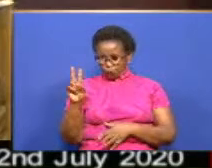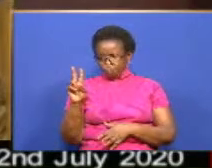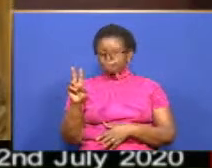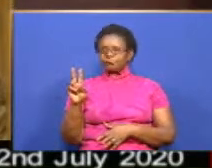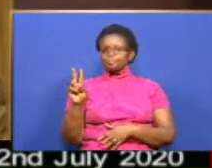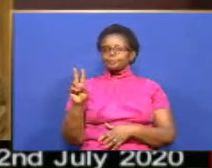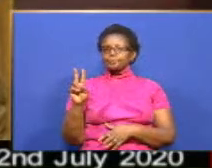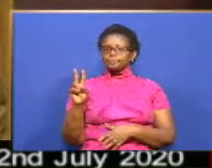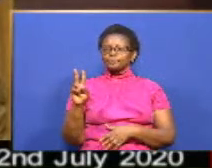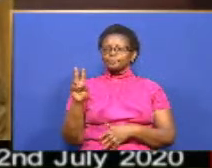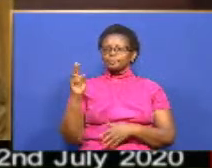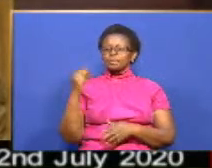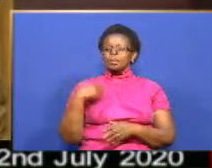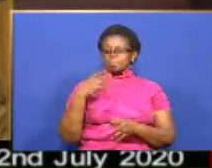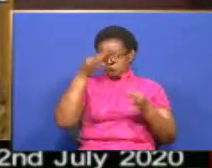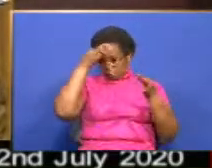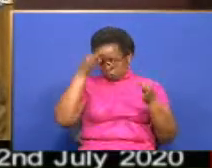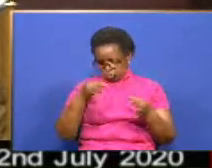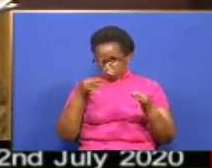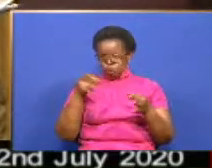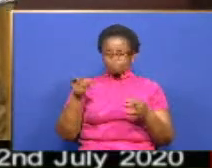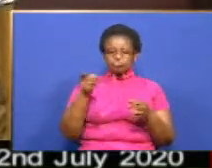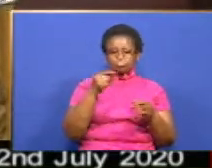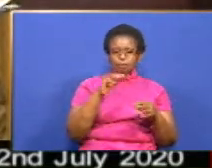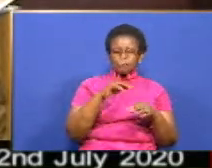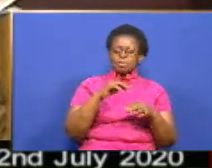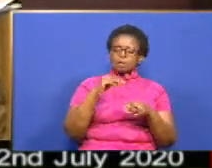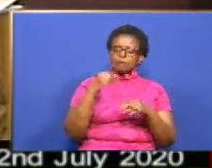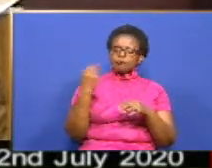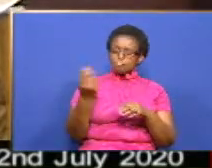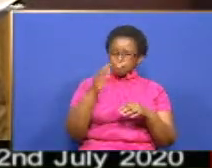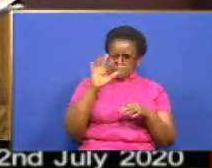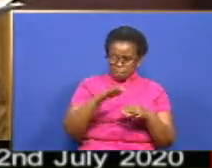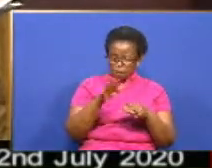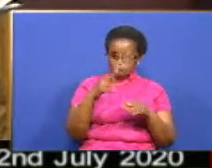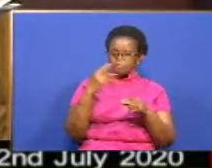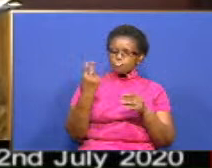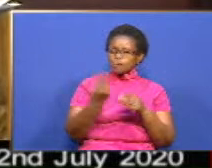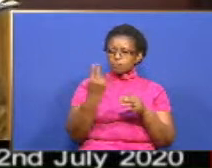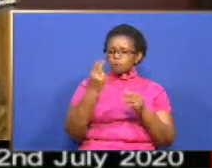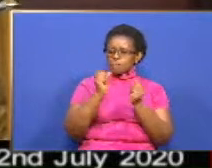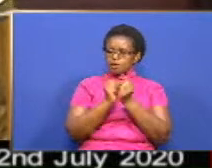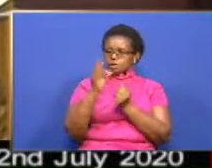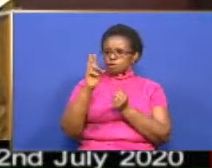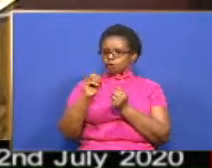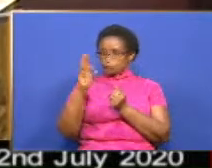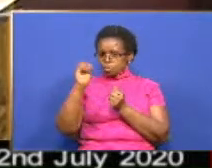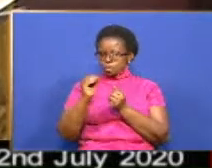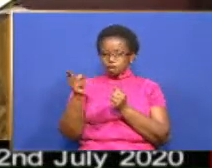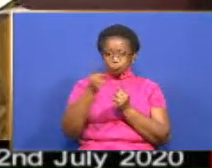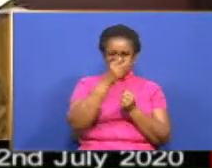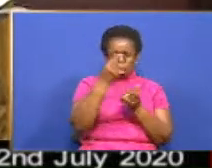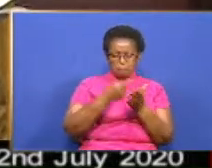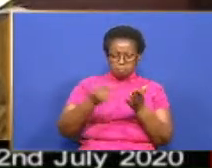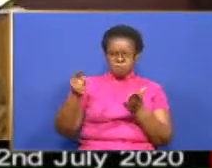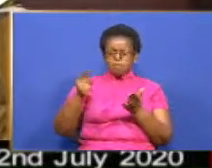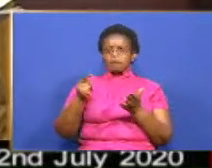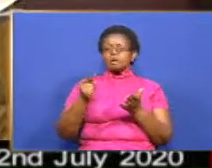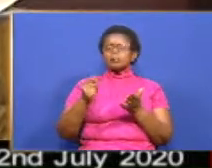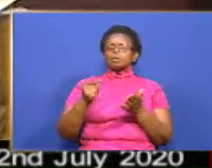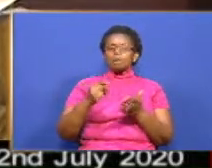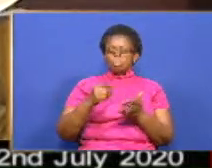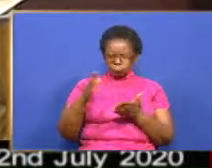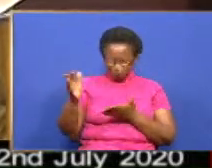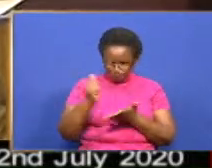to the resolution of this House on February 13, 2020, this House now approves the appointment of the Honorable Mohammed